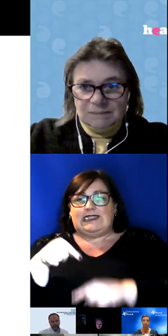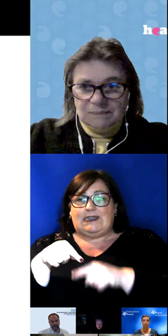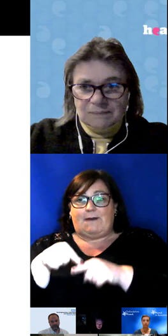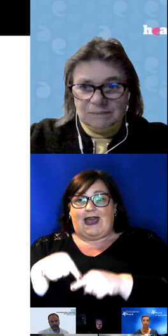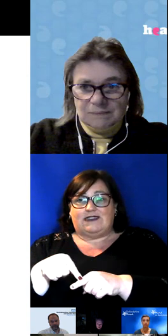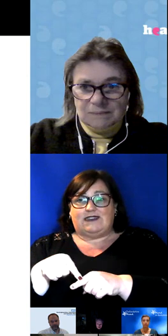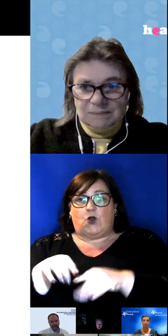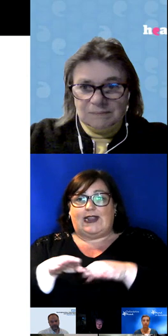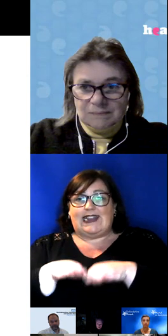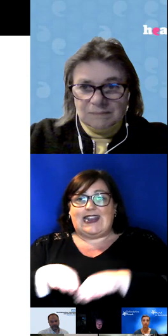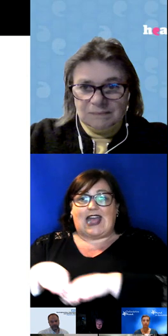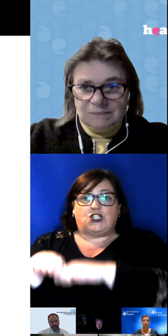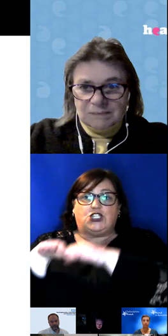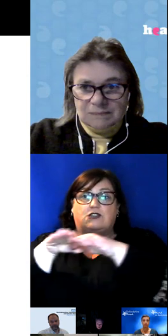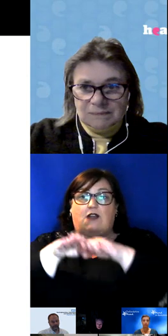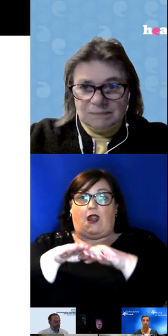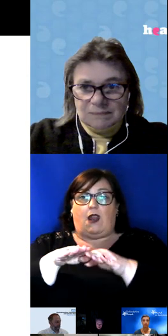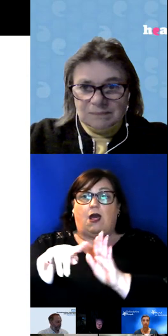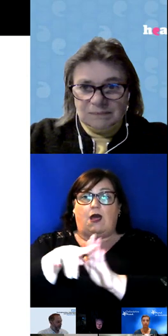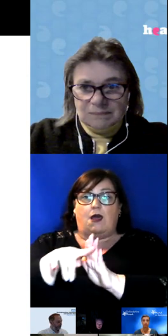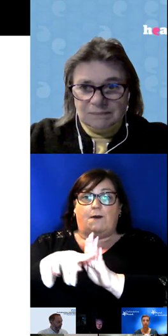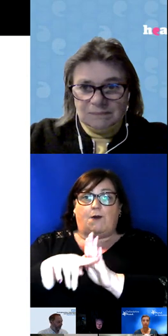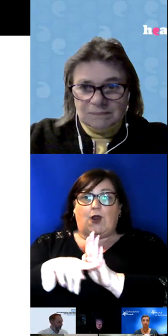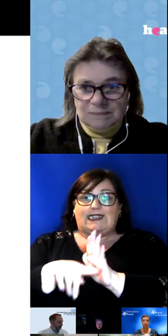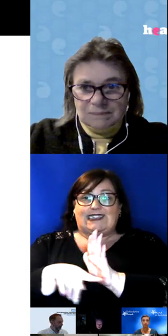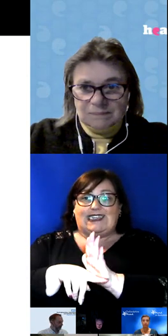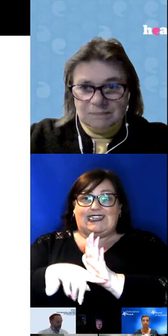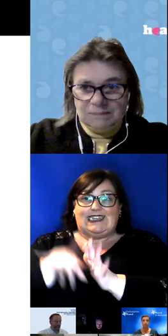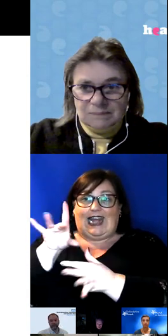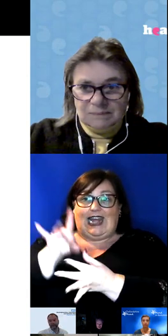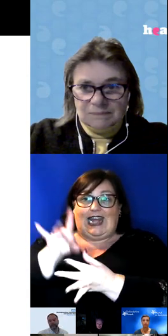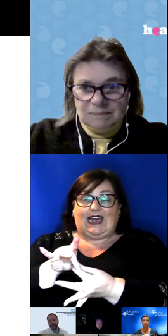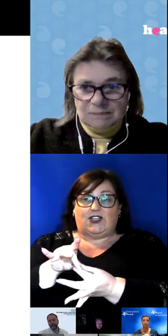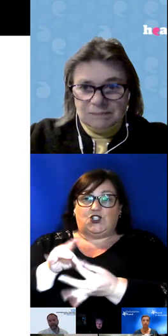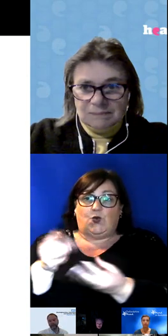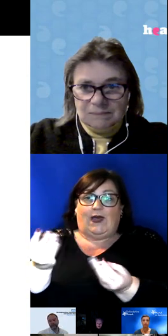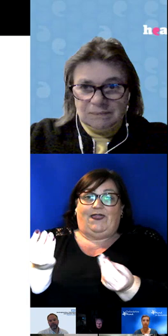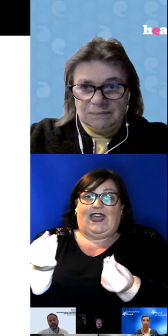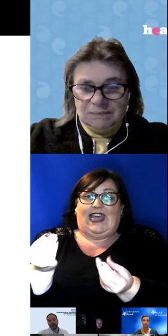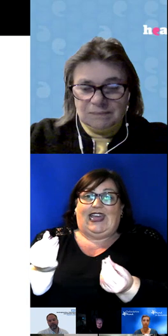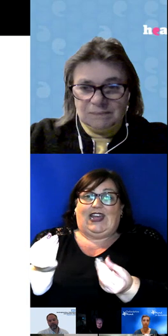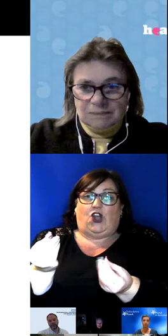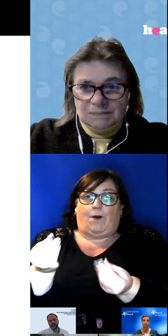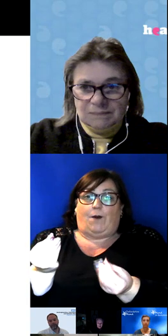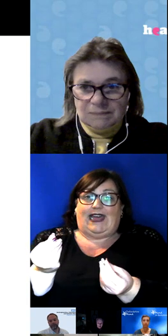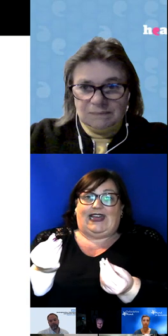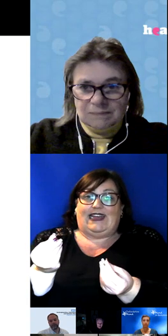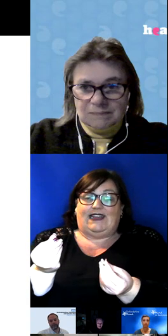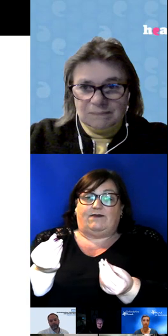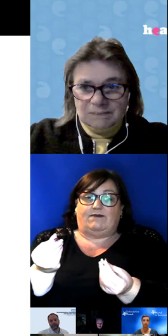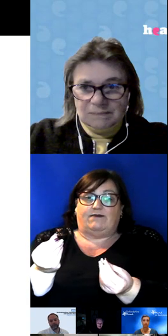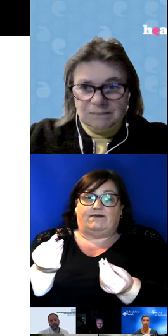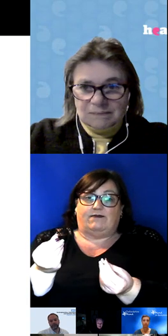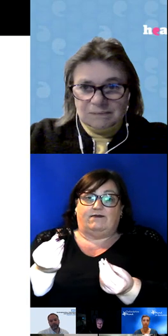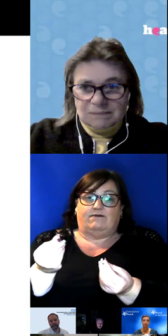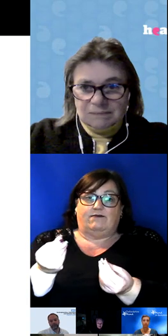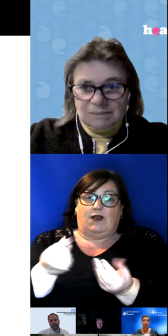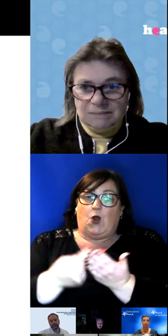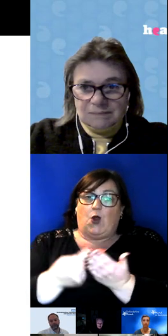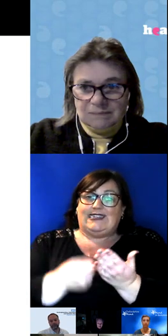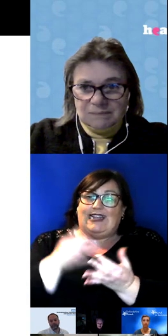policy, especially around the economic and social determinants of health, which has frankly been on